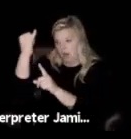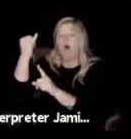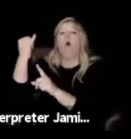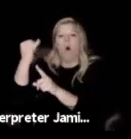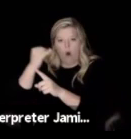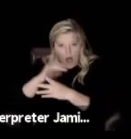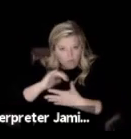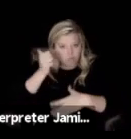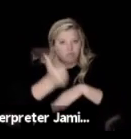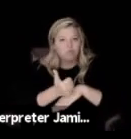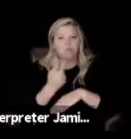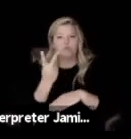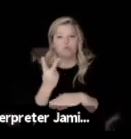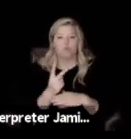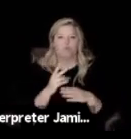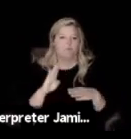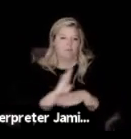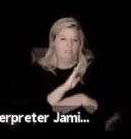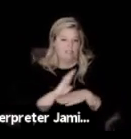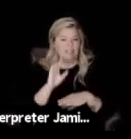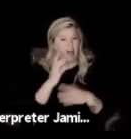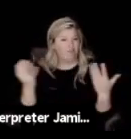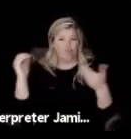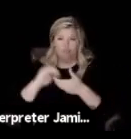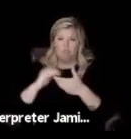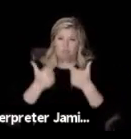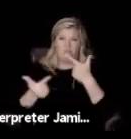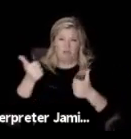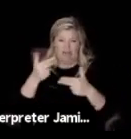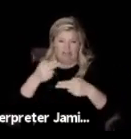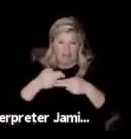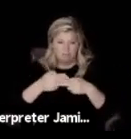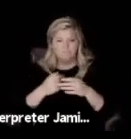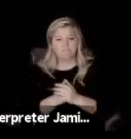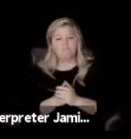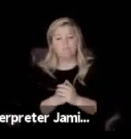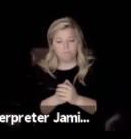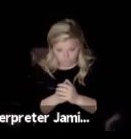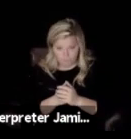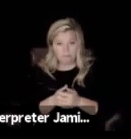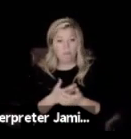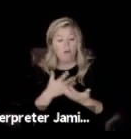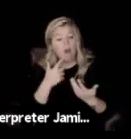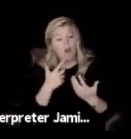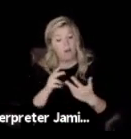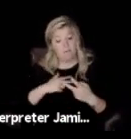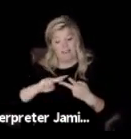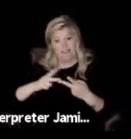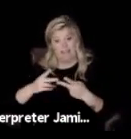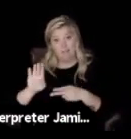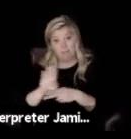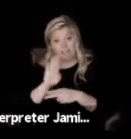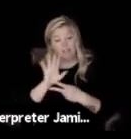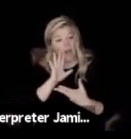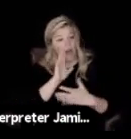national status, working with some of the biggest names in the world. In addition to that, while building my second business, I work with over